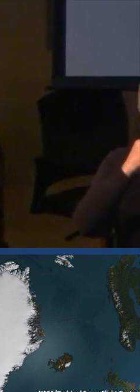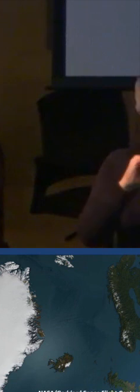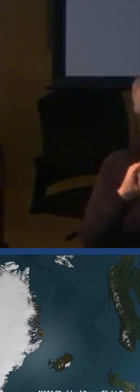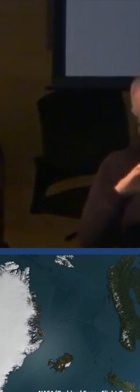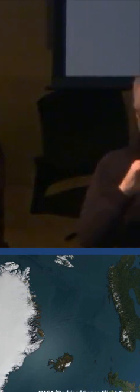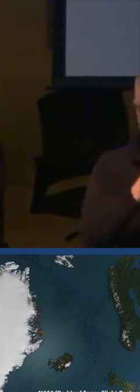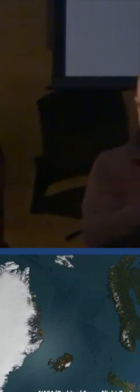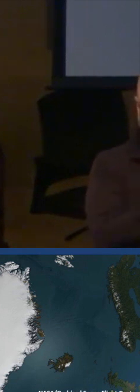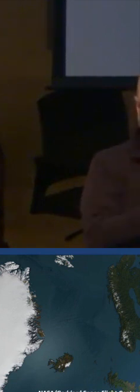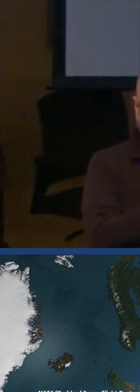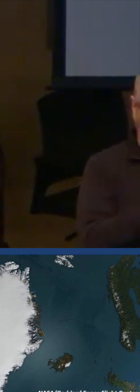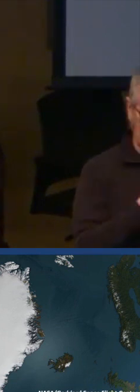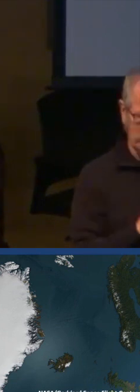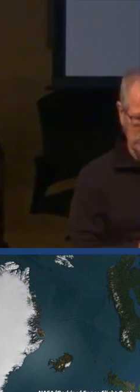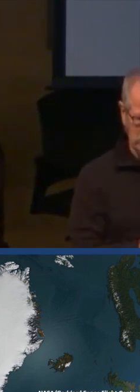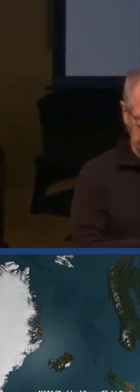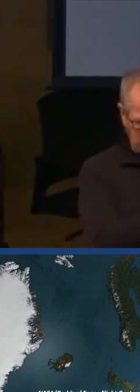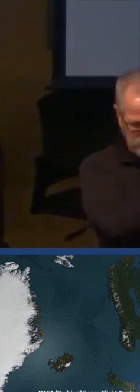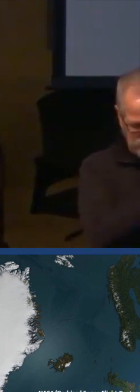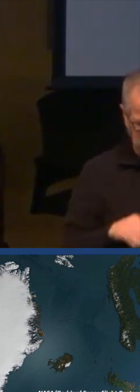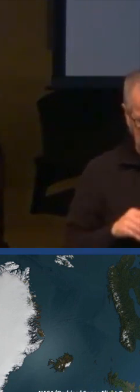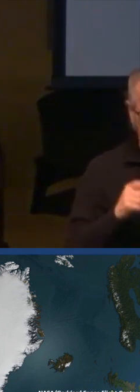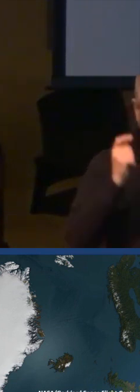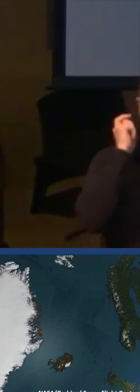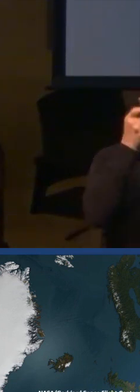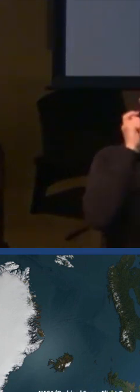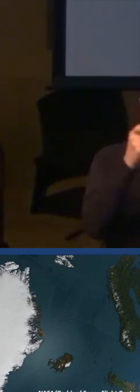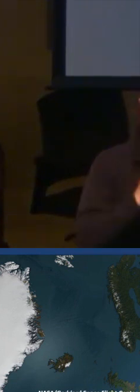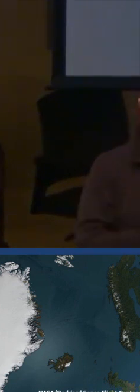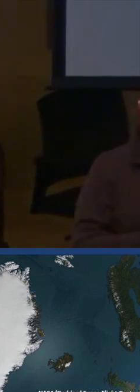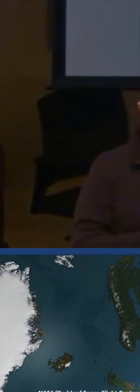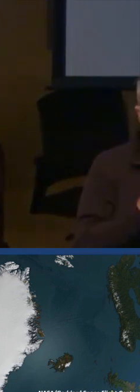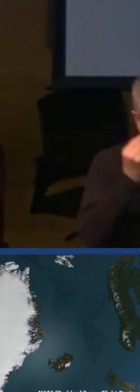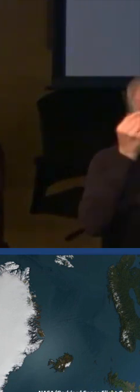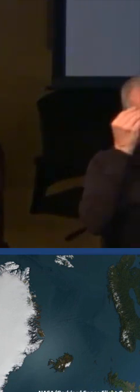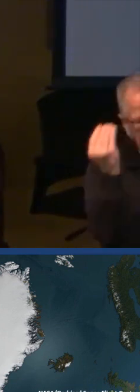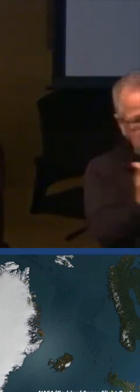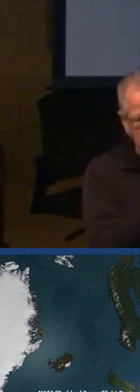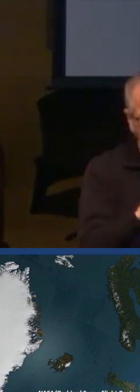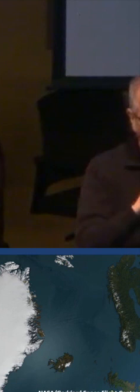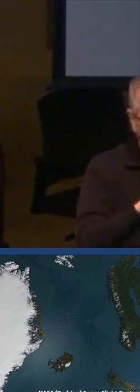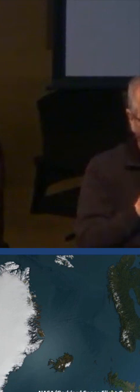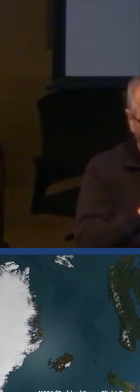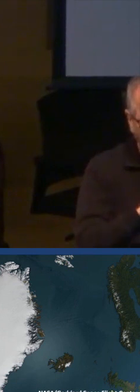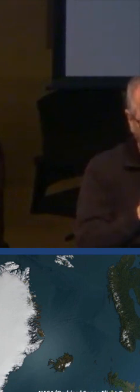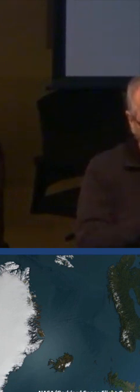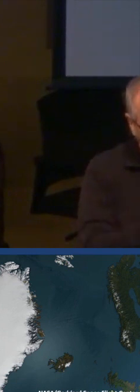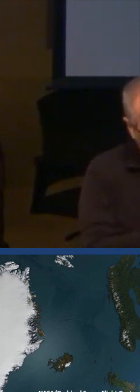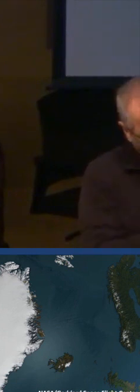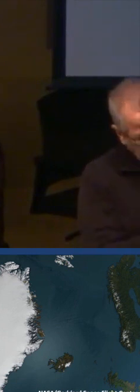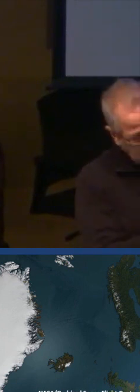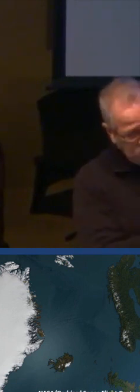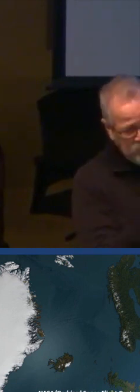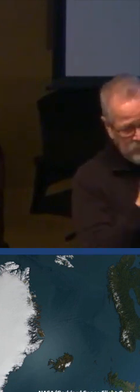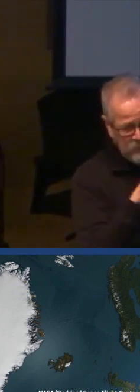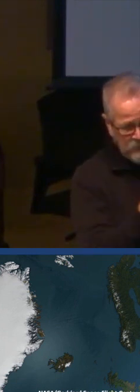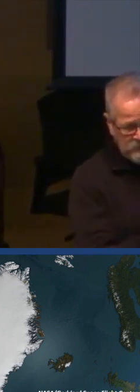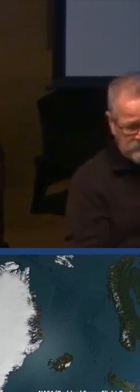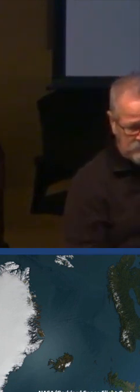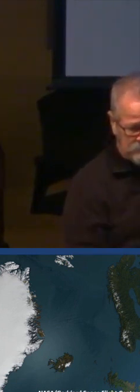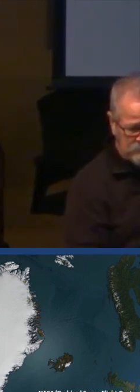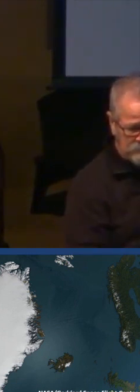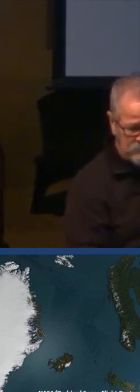some numbers, it's about 2,000 meters thick. That's about 1.2 miles thick on